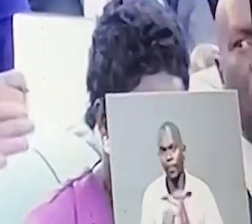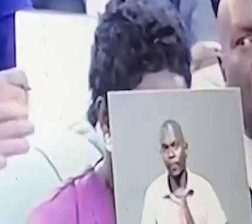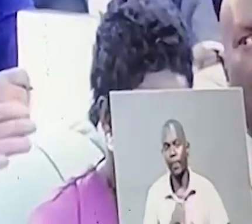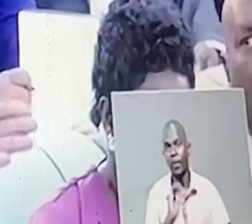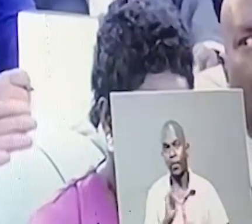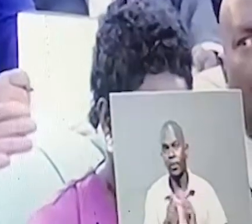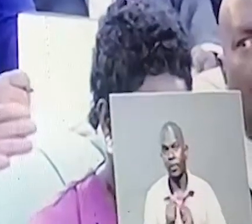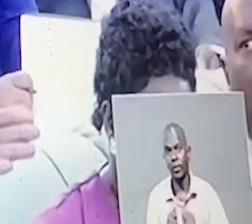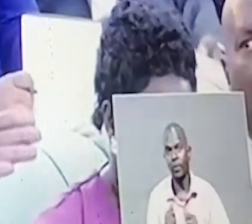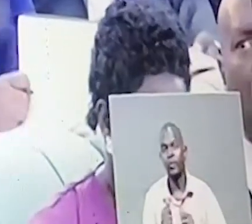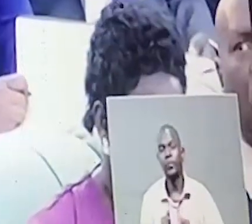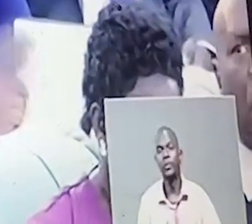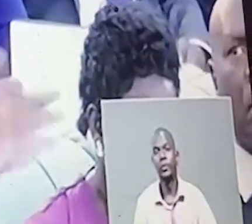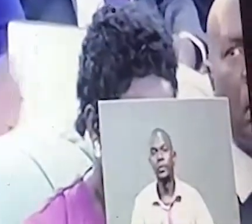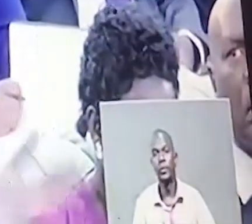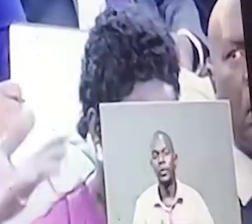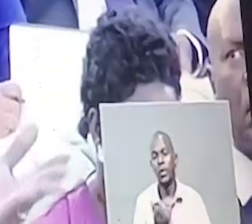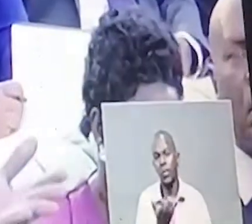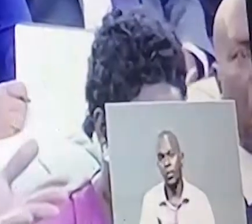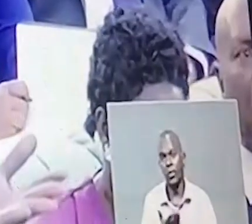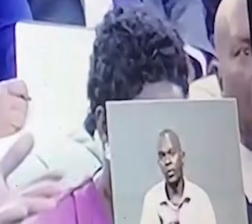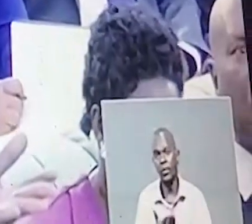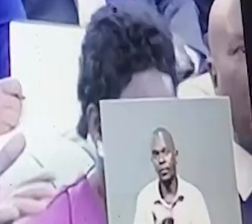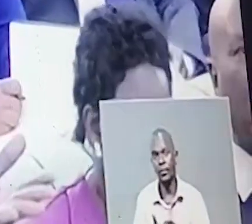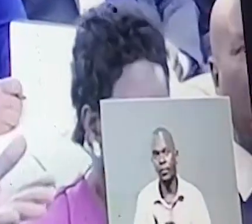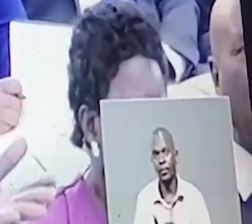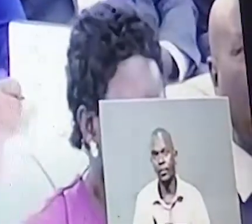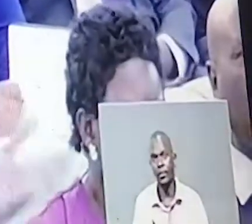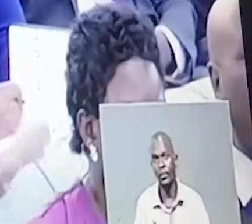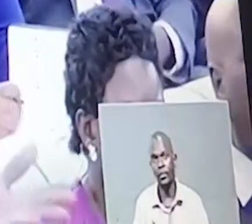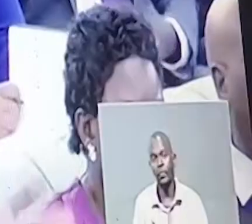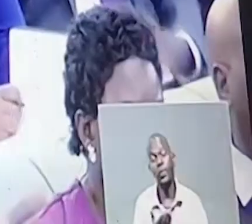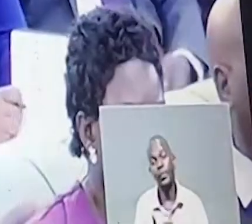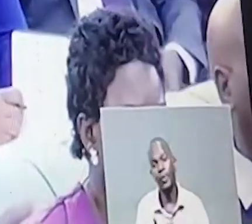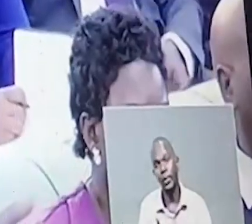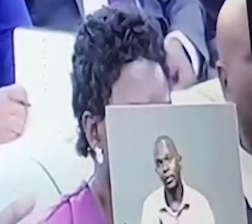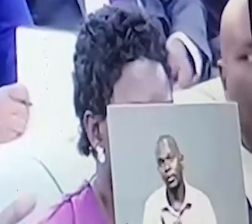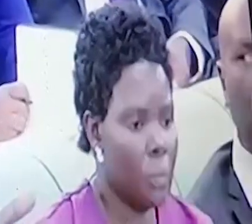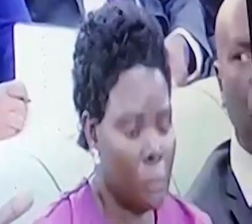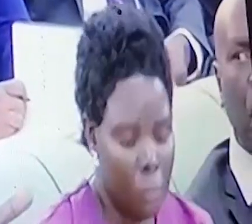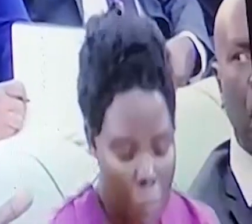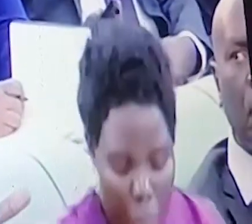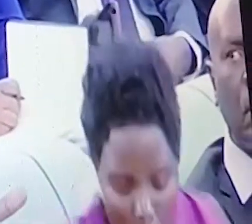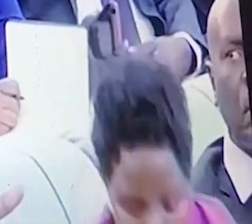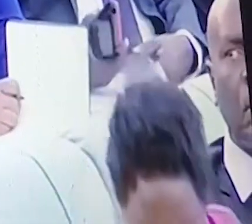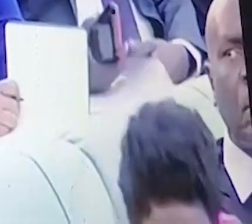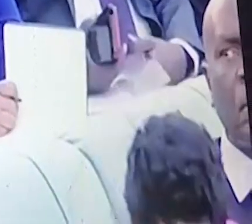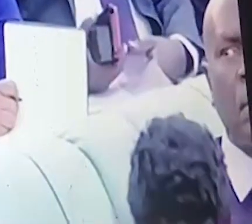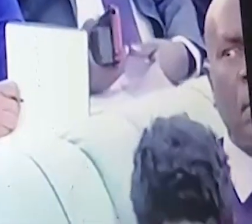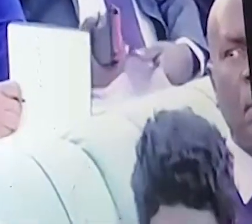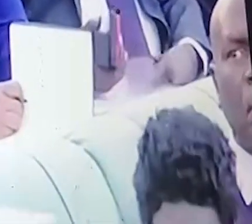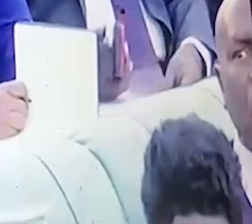debate it. We are begging you. We are begging you. And I like